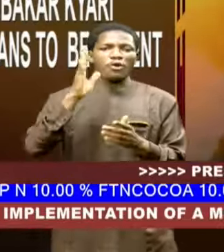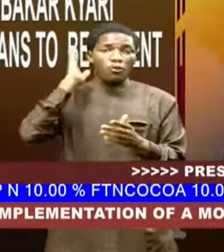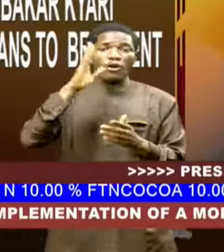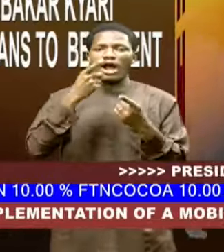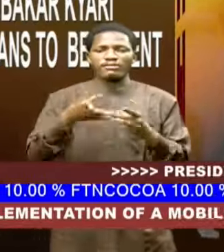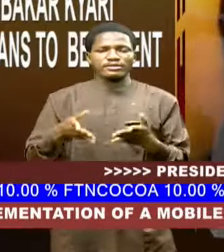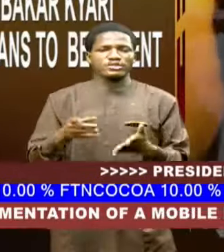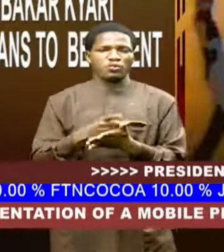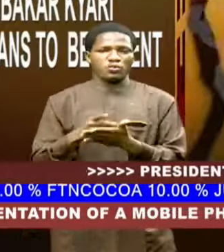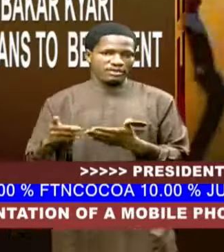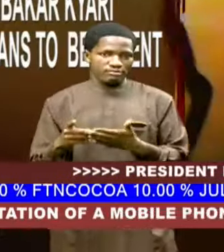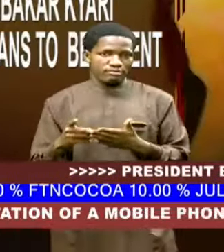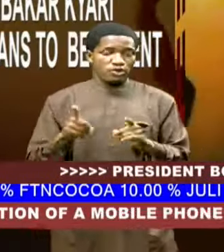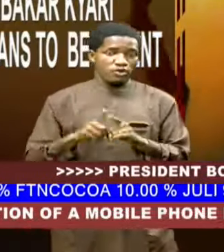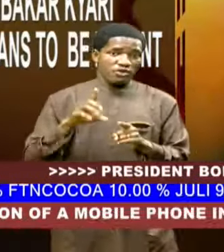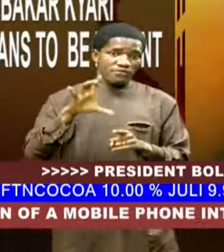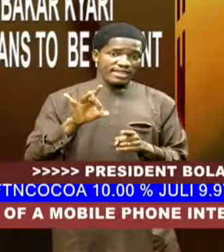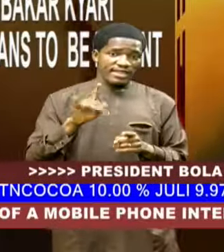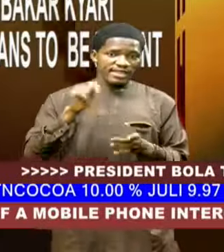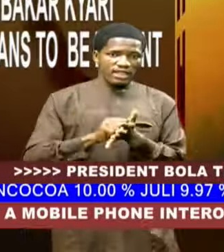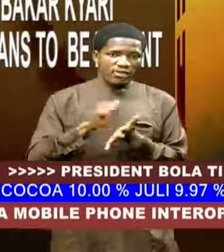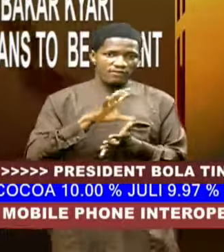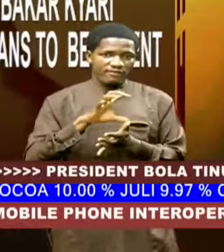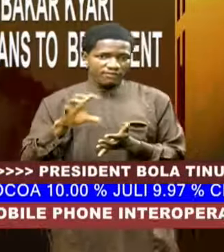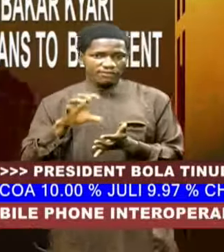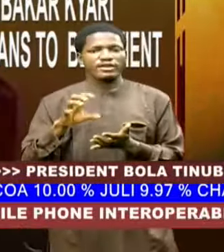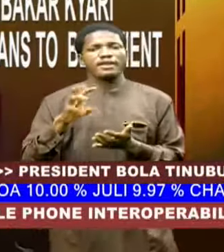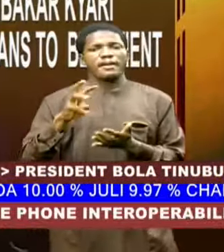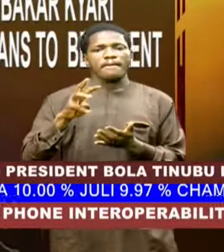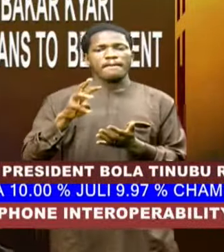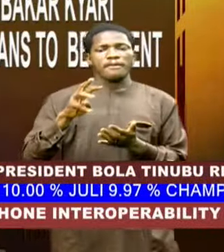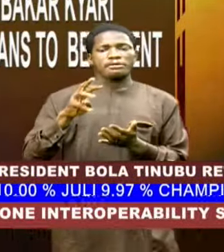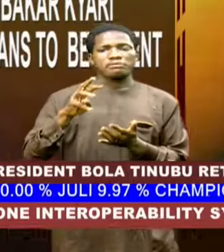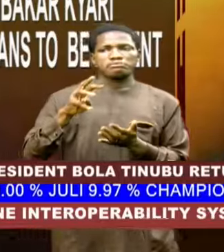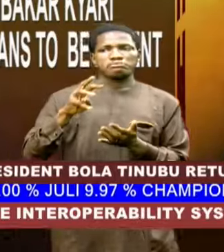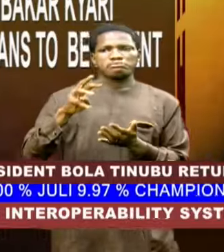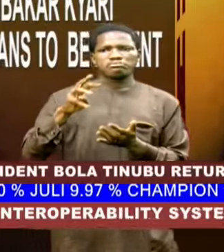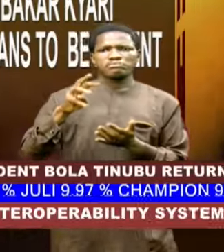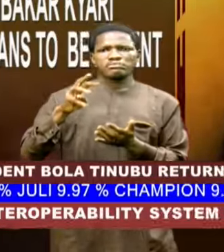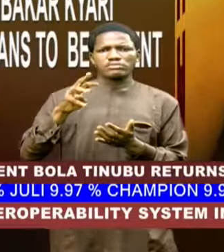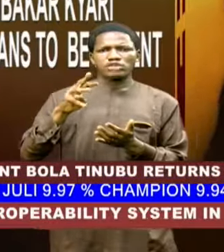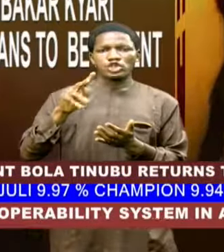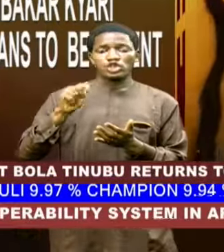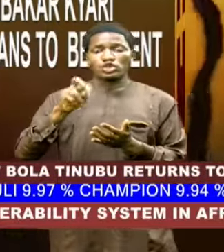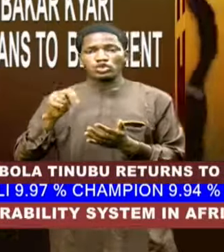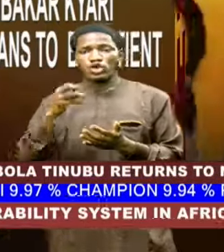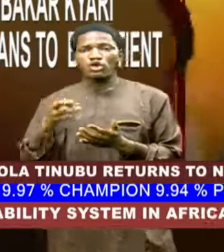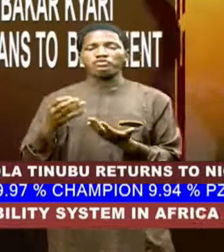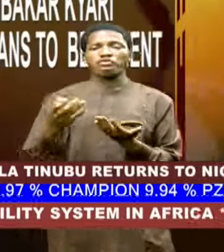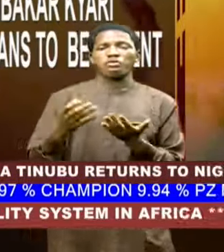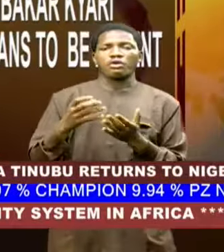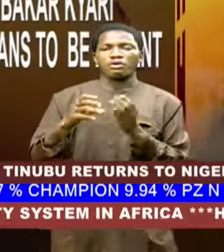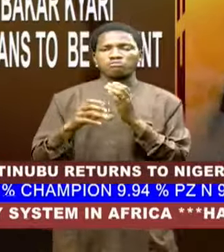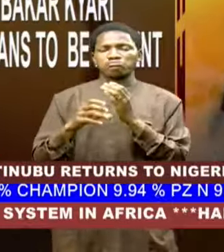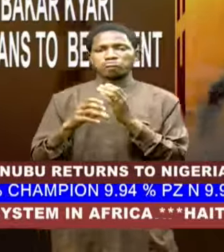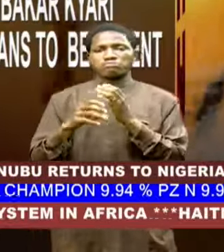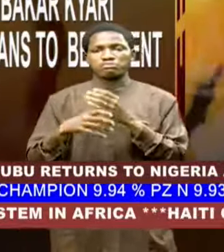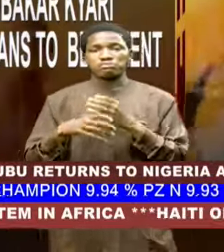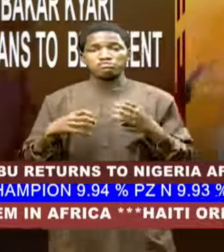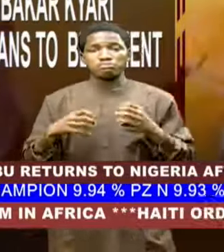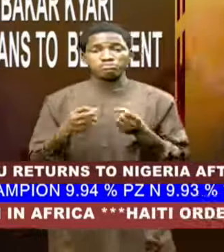Furthermore, 58,500 metric tons of milled rice from mega rice millers will also be released into the